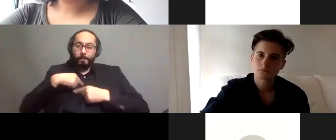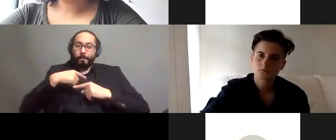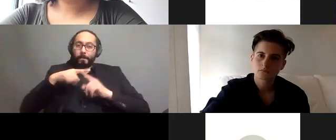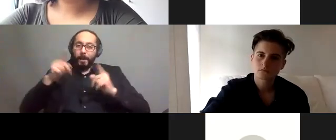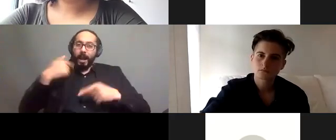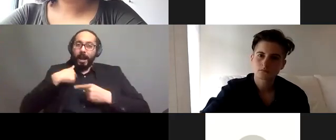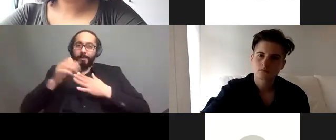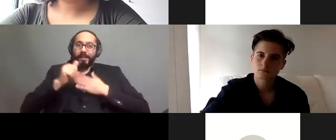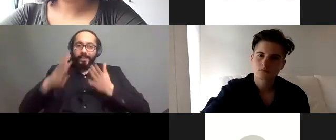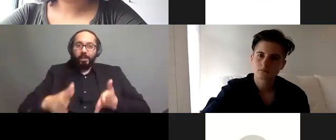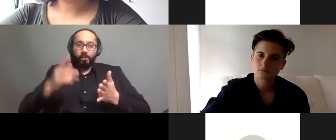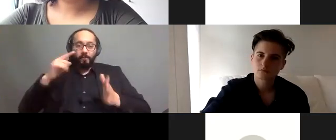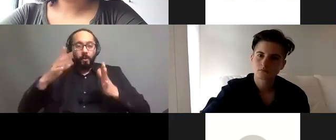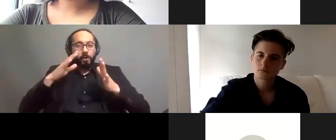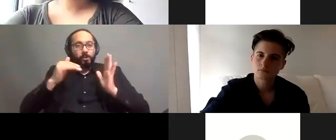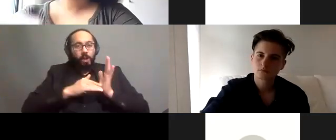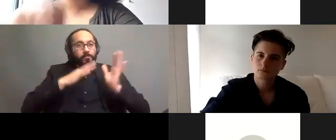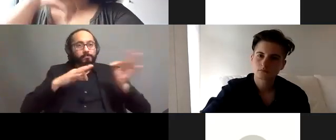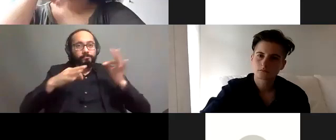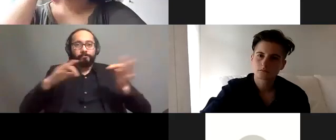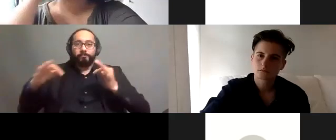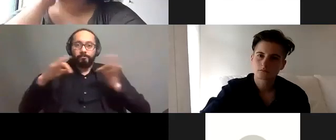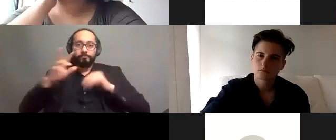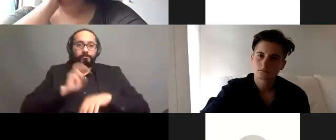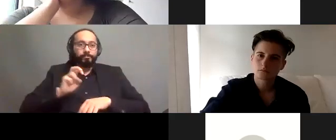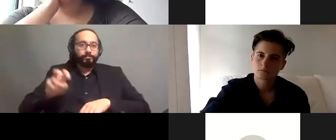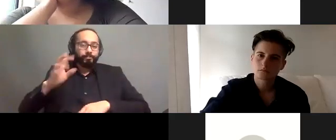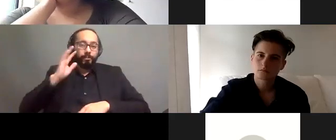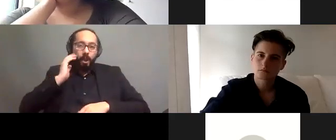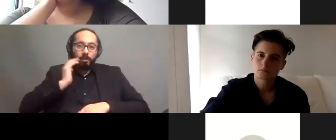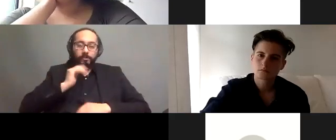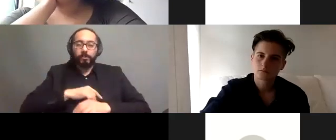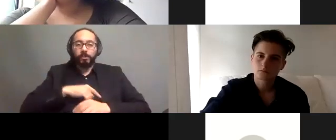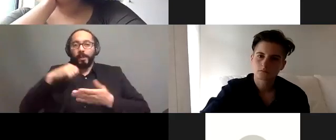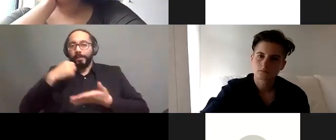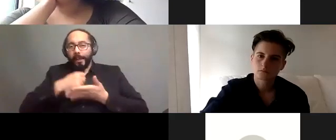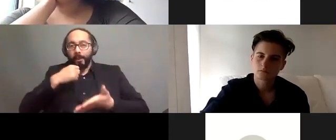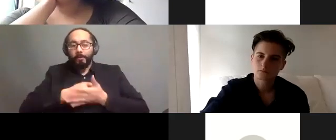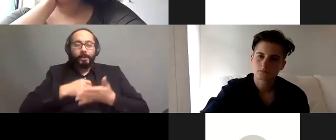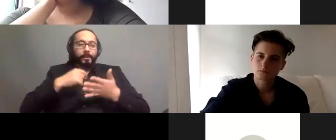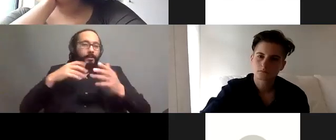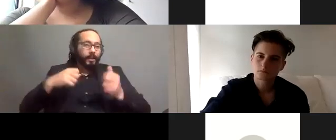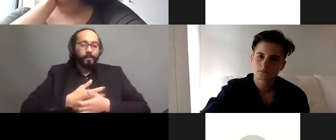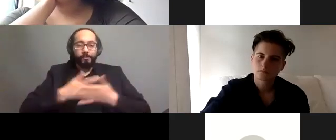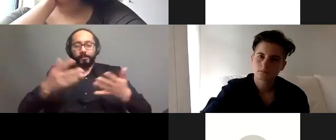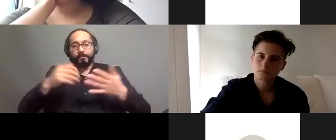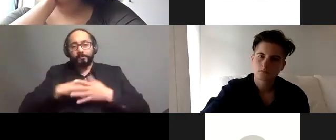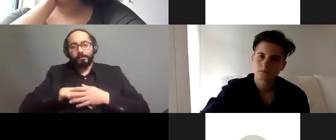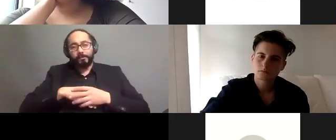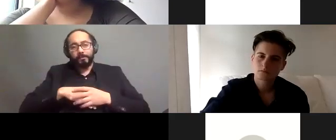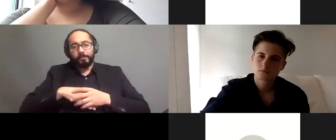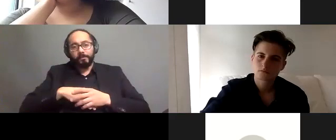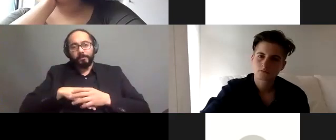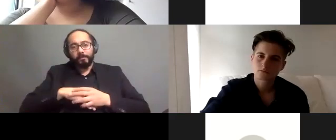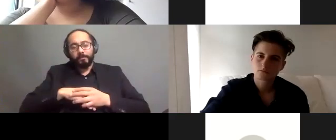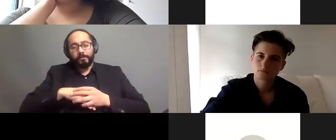around various hospitals, various therapy sessions, various everything. And in the